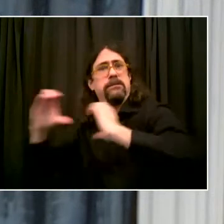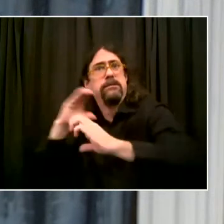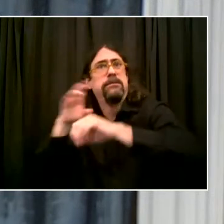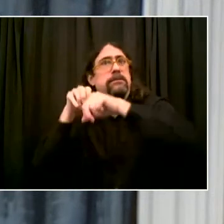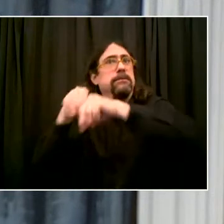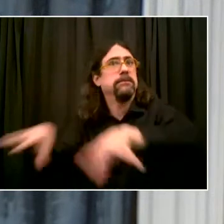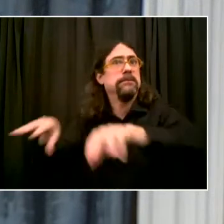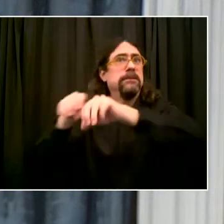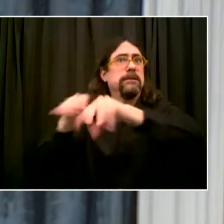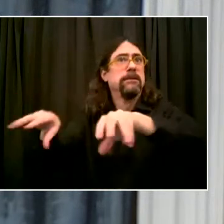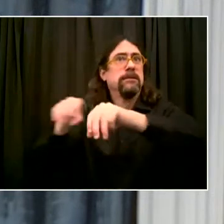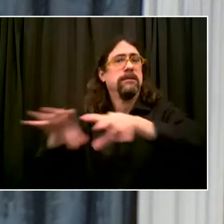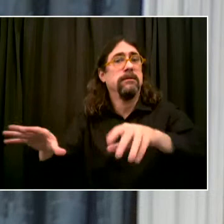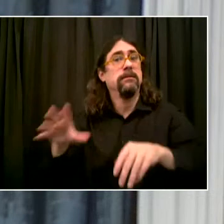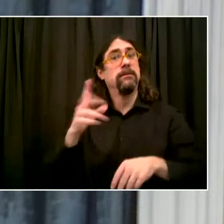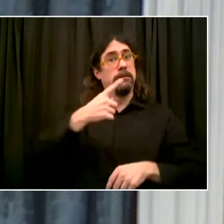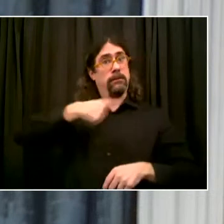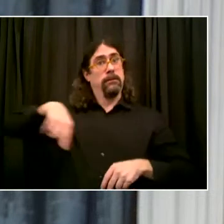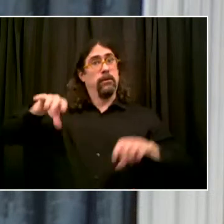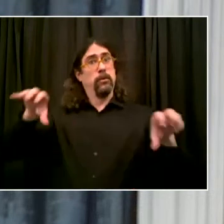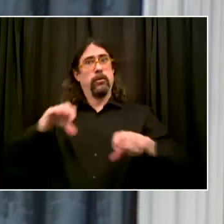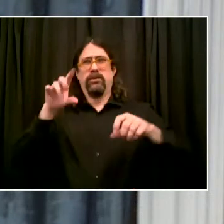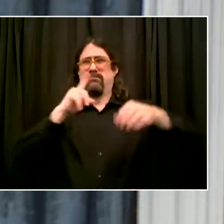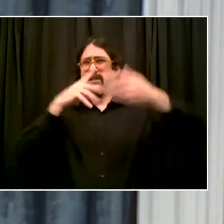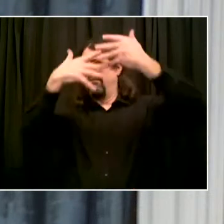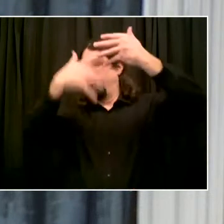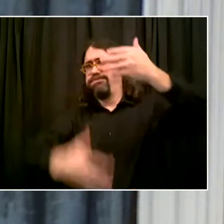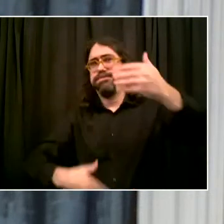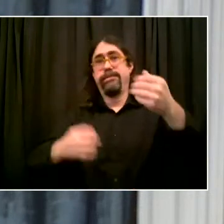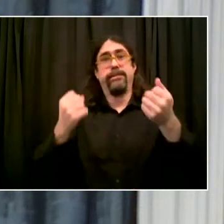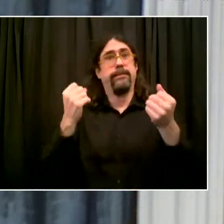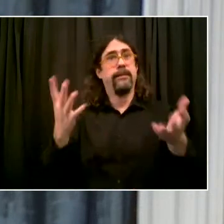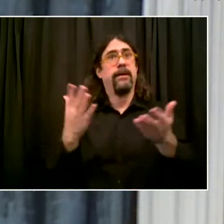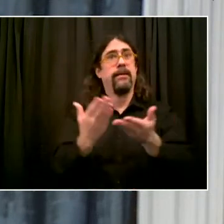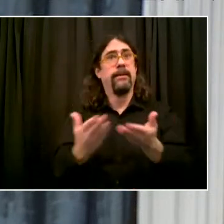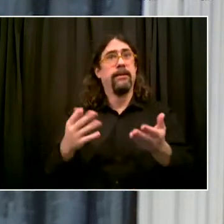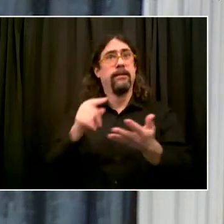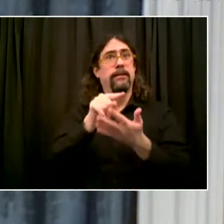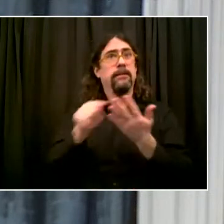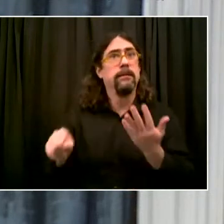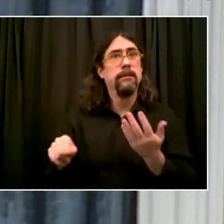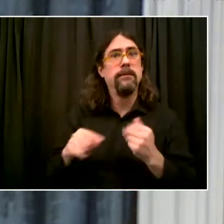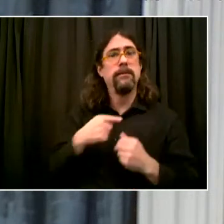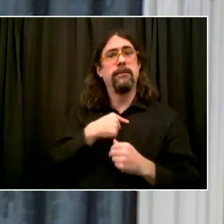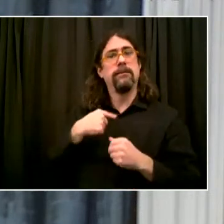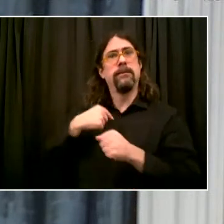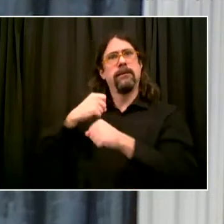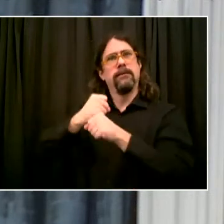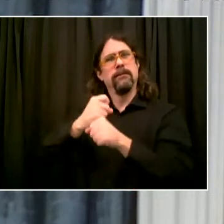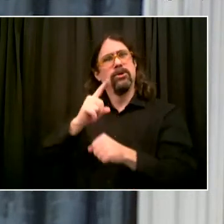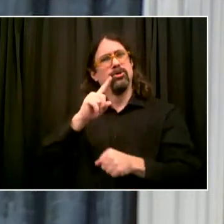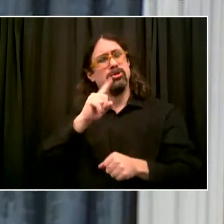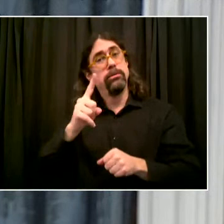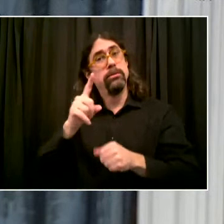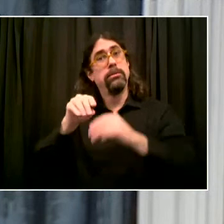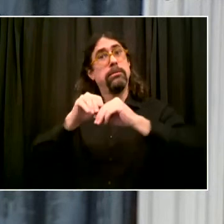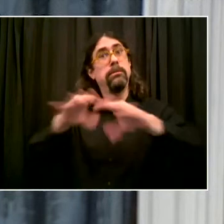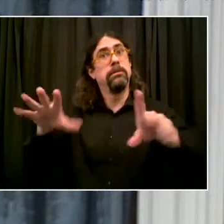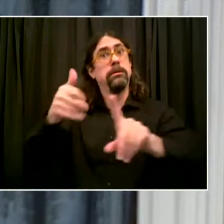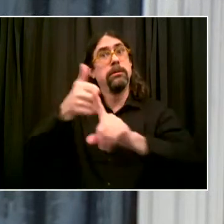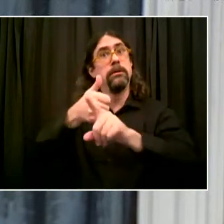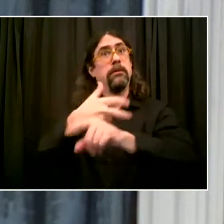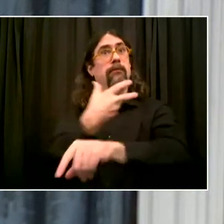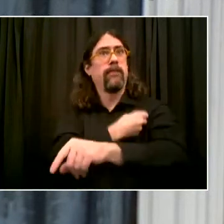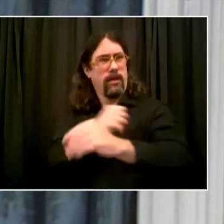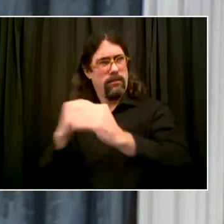and elevate community feedback on the vaccine rollout plan. Going forward, This will reach more